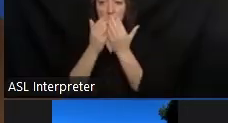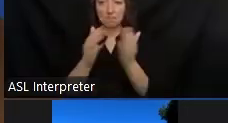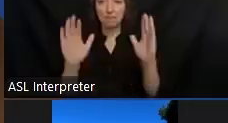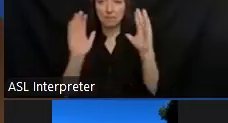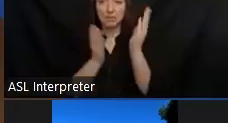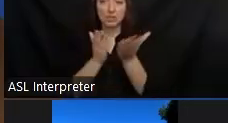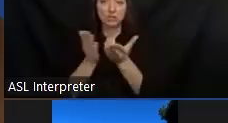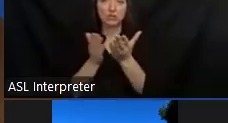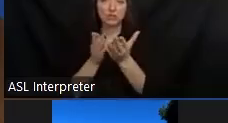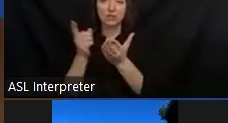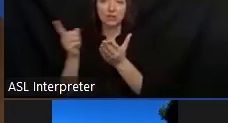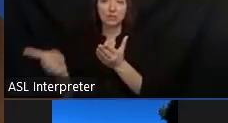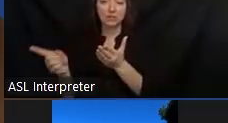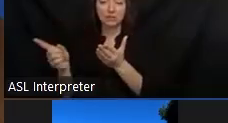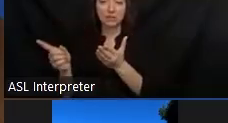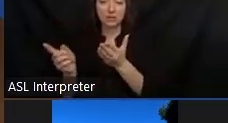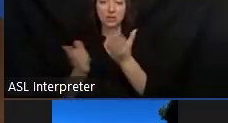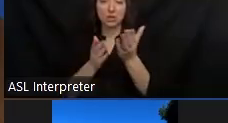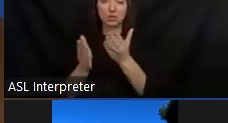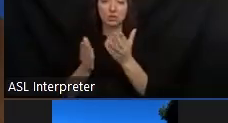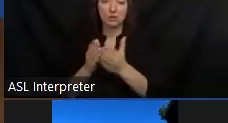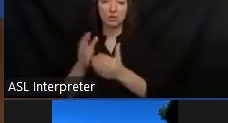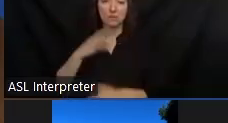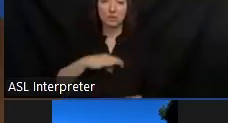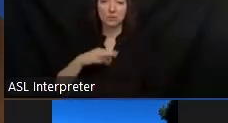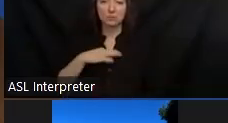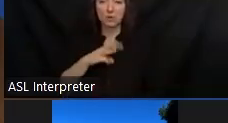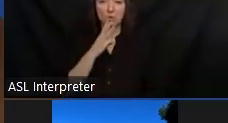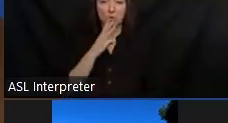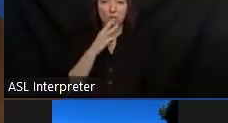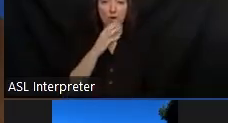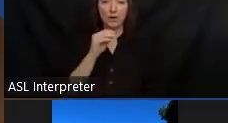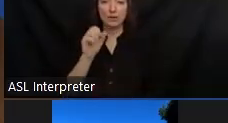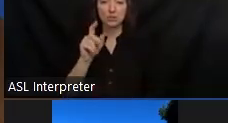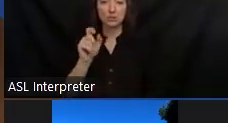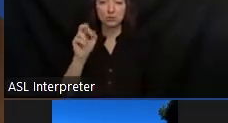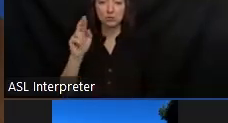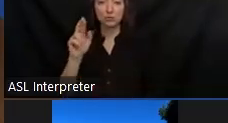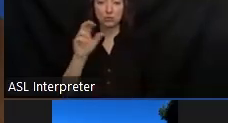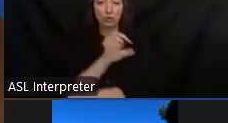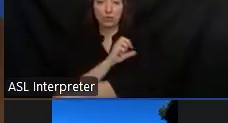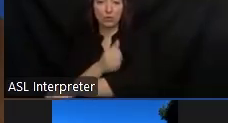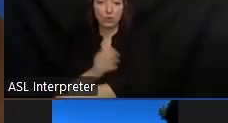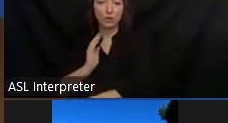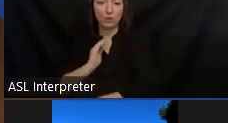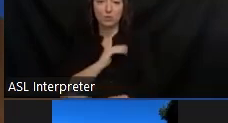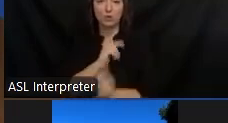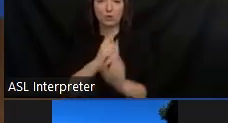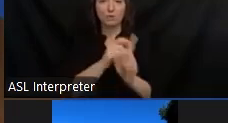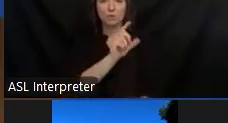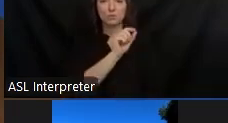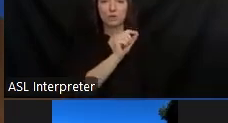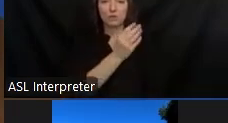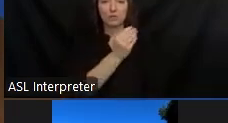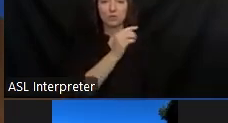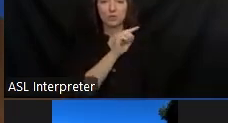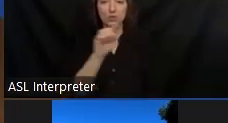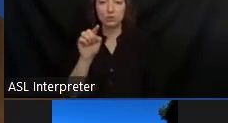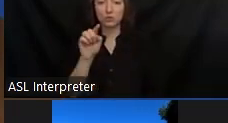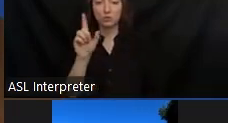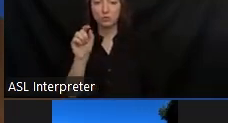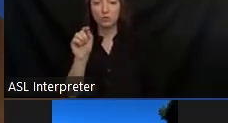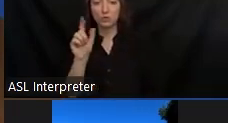the Pittsburgh Water and Sewer Authority Board from 2014 to 2021, with 3 years, the end of his